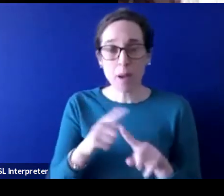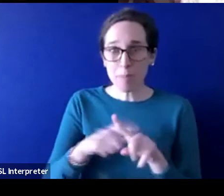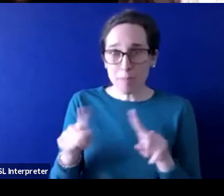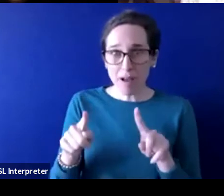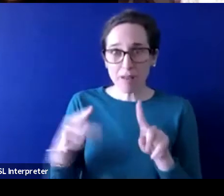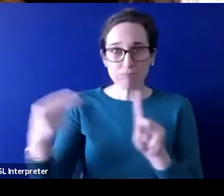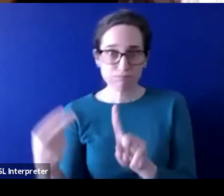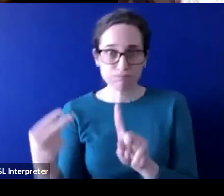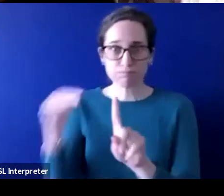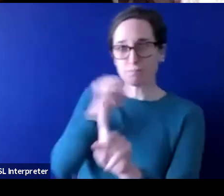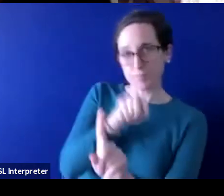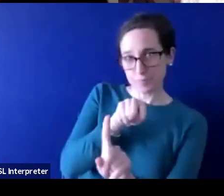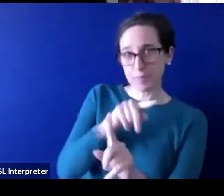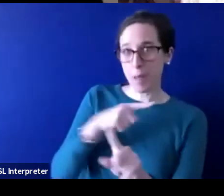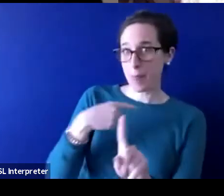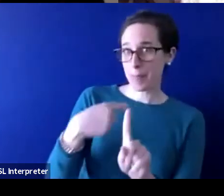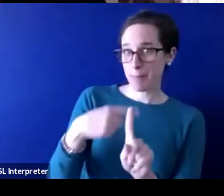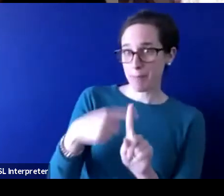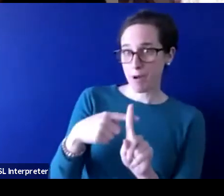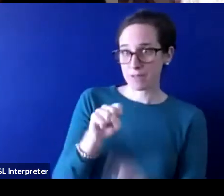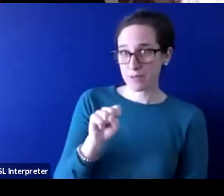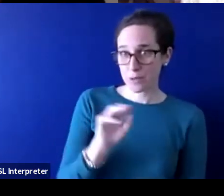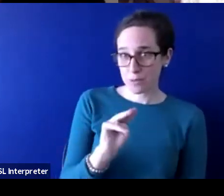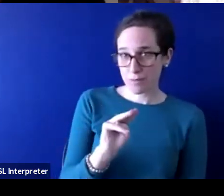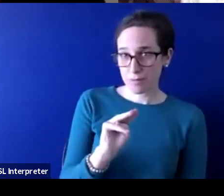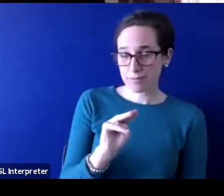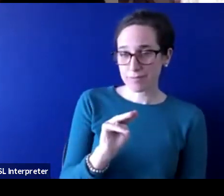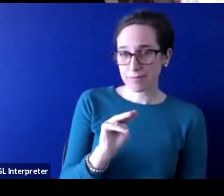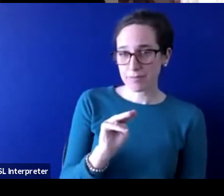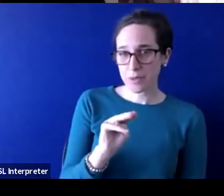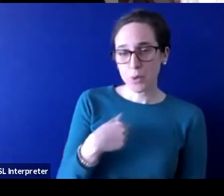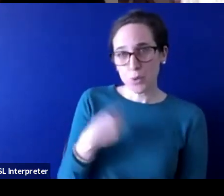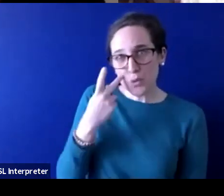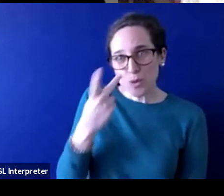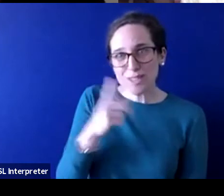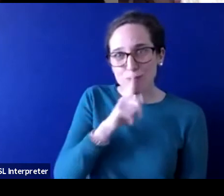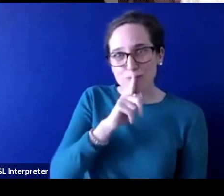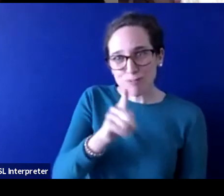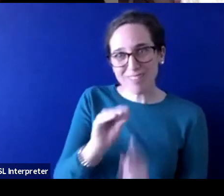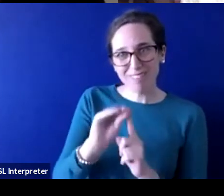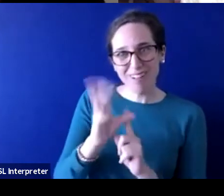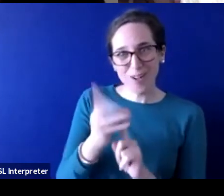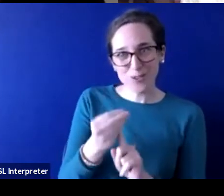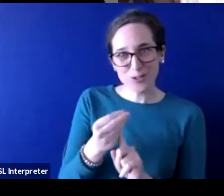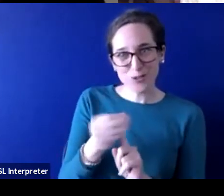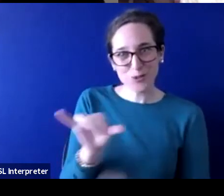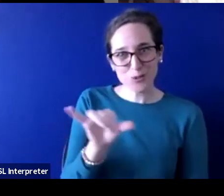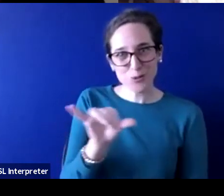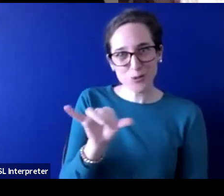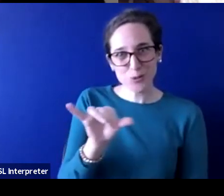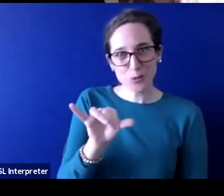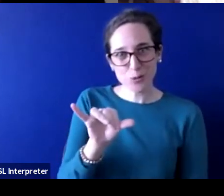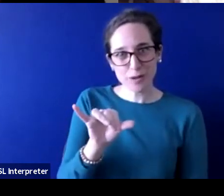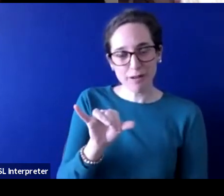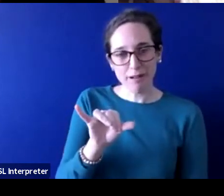with these social medias, they give that culture, like Aaliyah says, we see the real culture side of people,